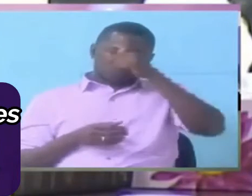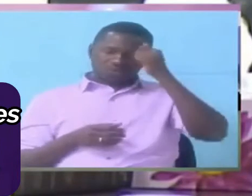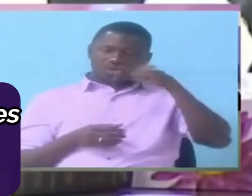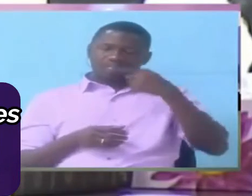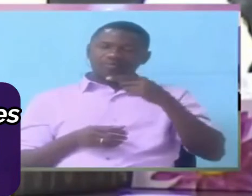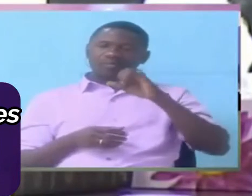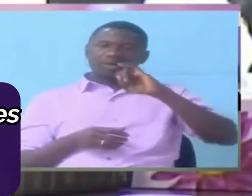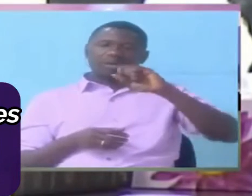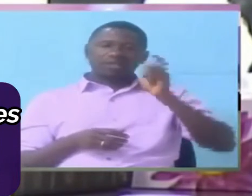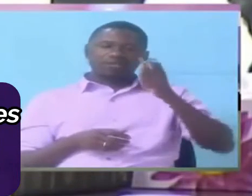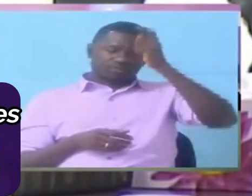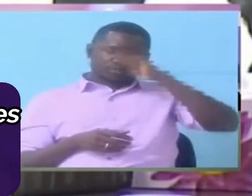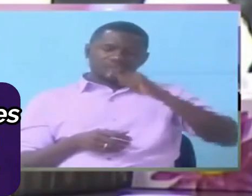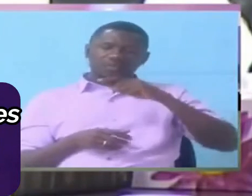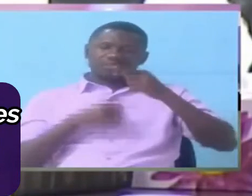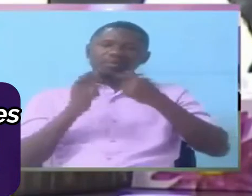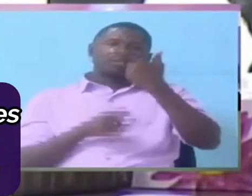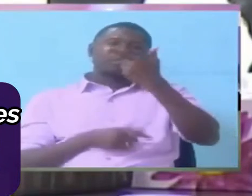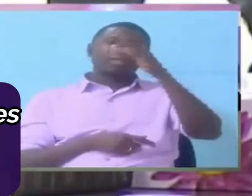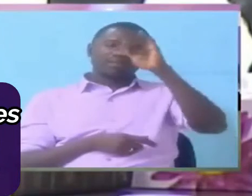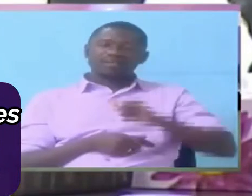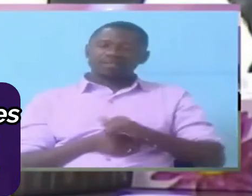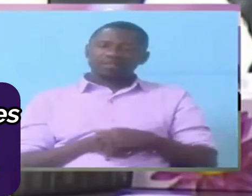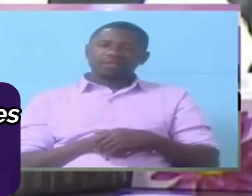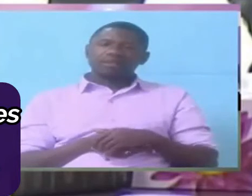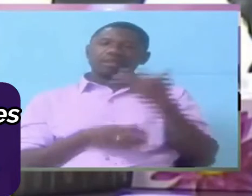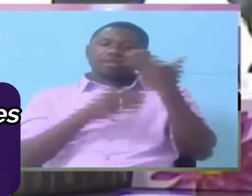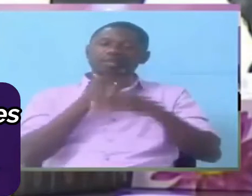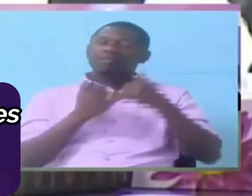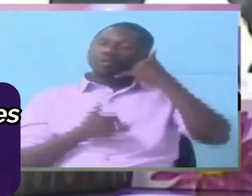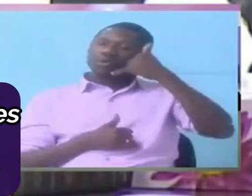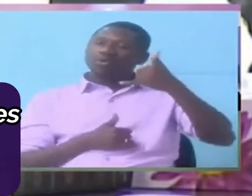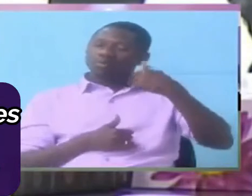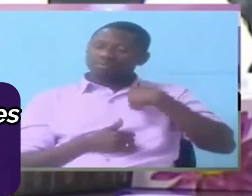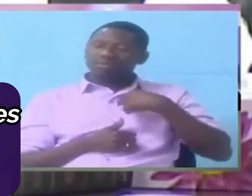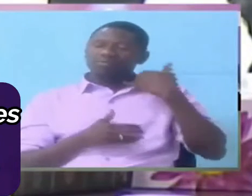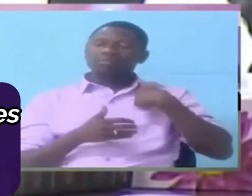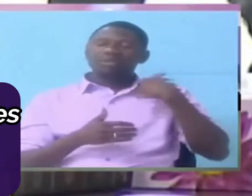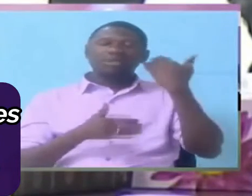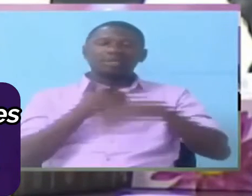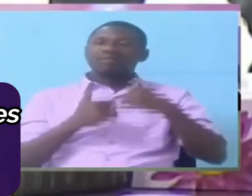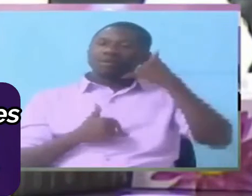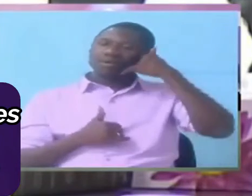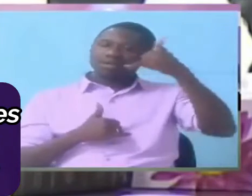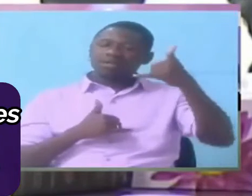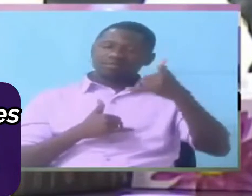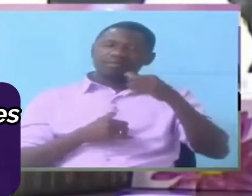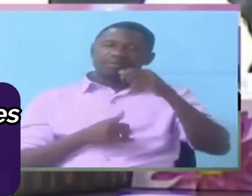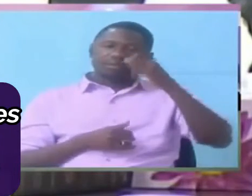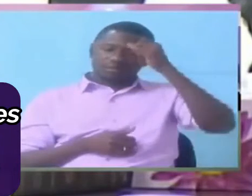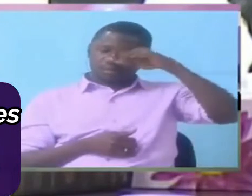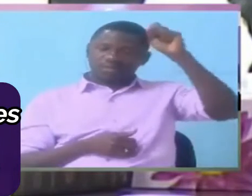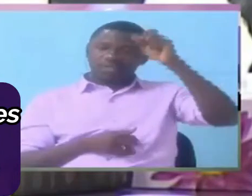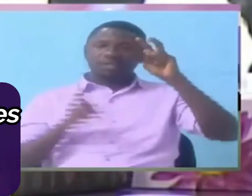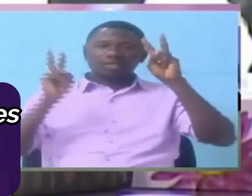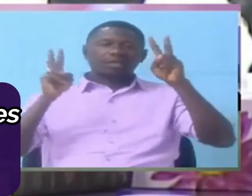working for 7 years. Anenema telephone. He never called me. Anenema telephone. And I have never called. Ninga for me yet believe la.